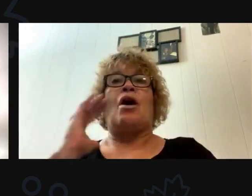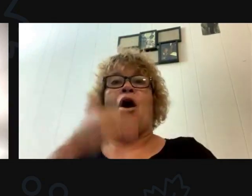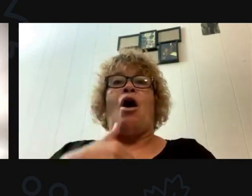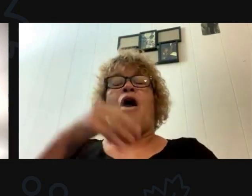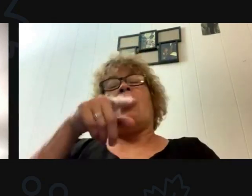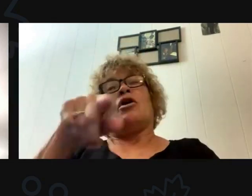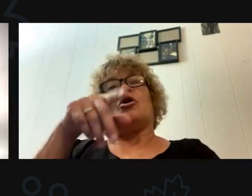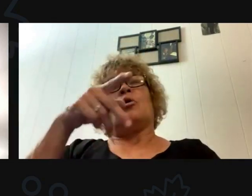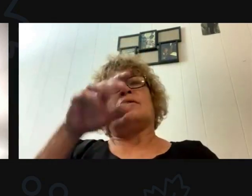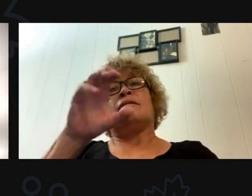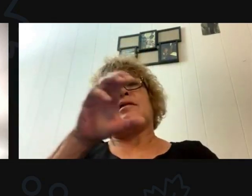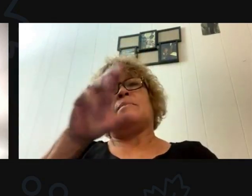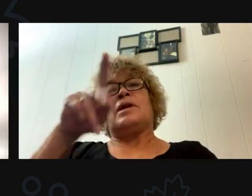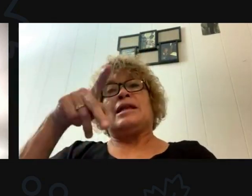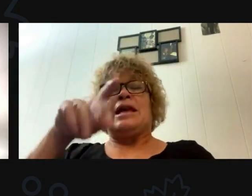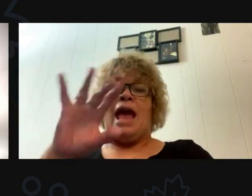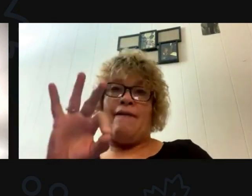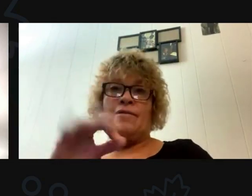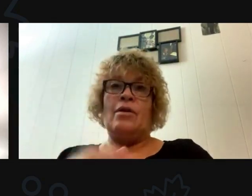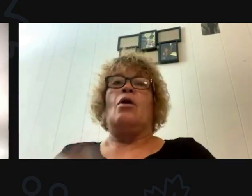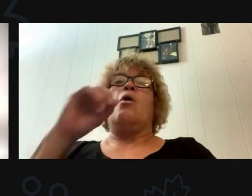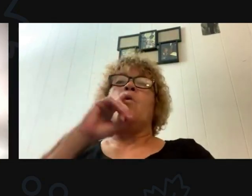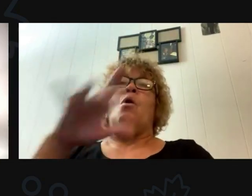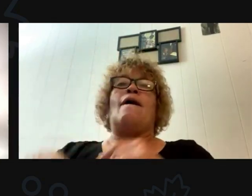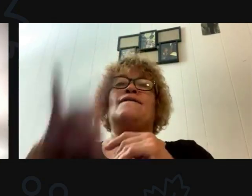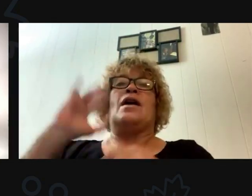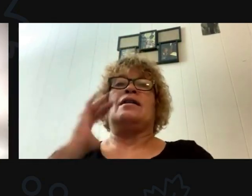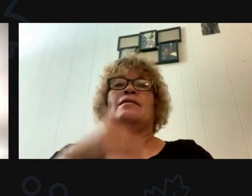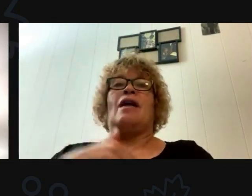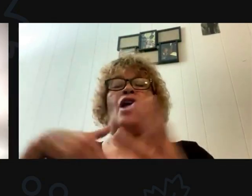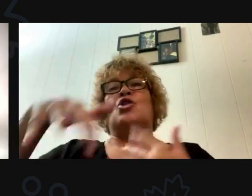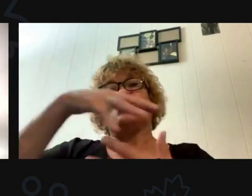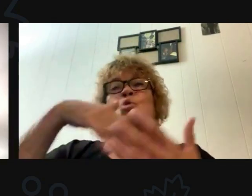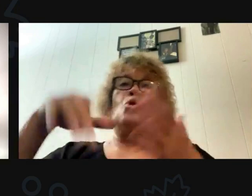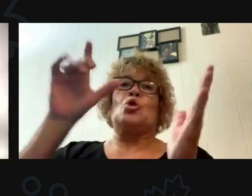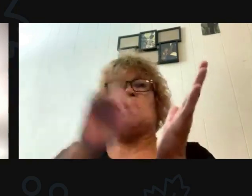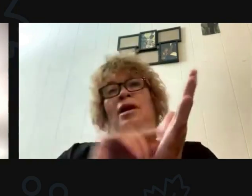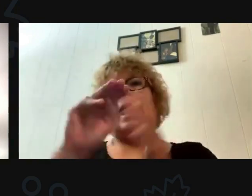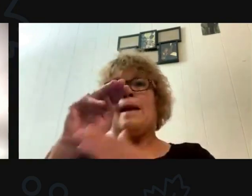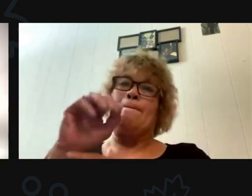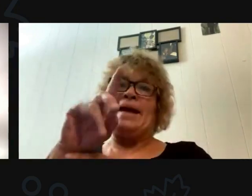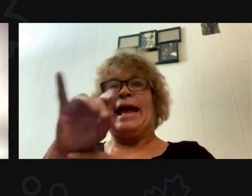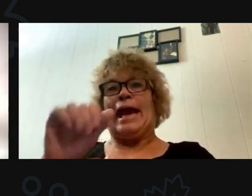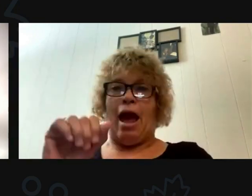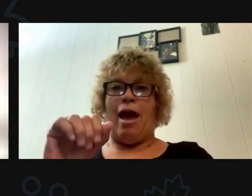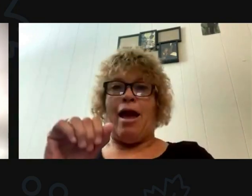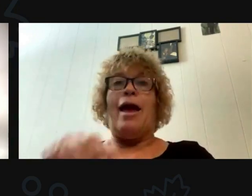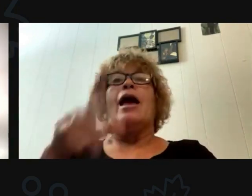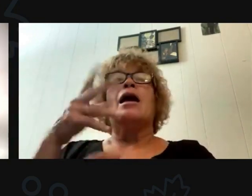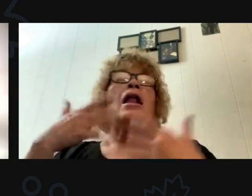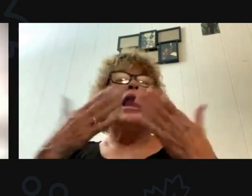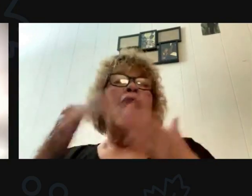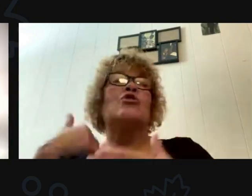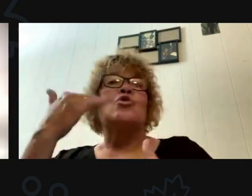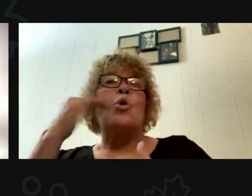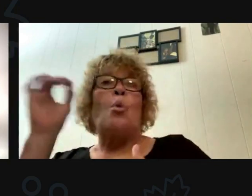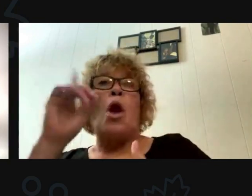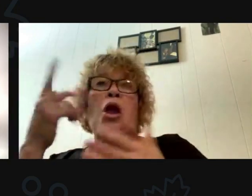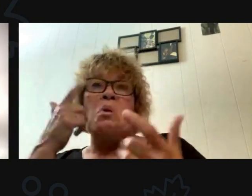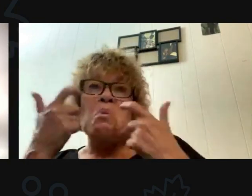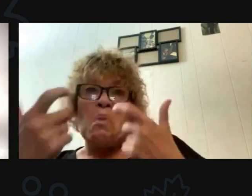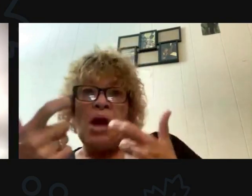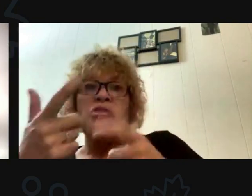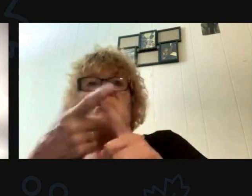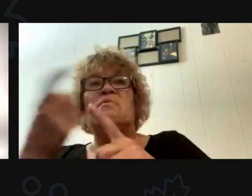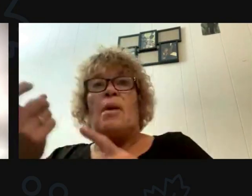museumofthegrandprairie.org, ccfp.org, or find us on social media. Let us know where you're watching from tonight. Some of you are doing that